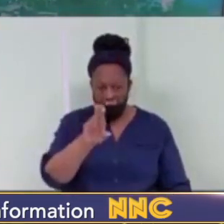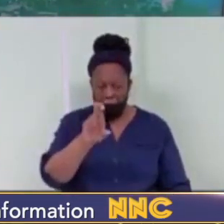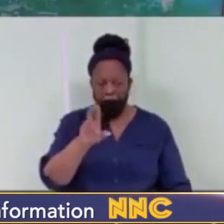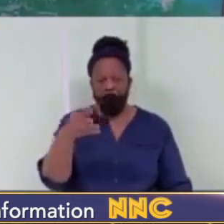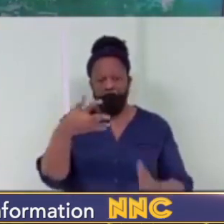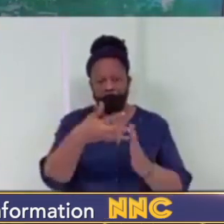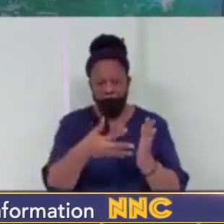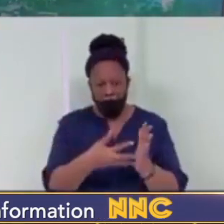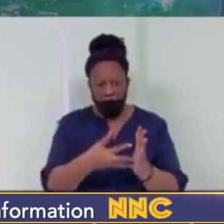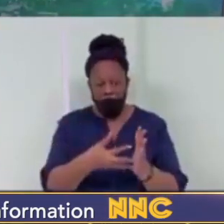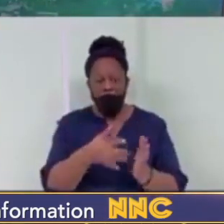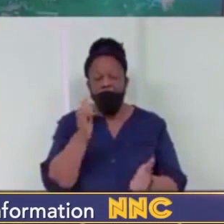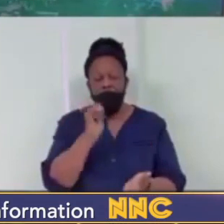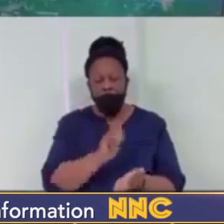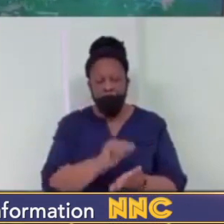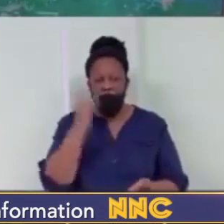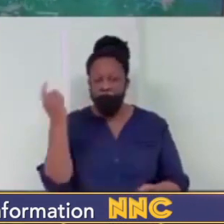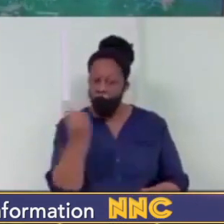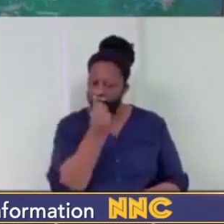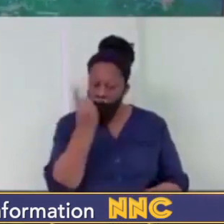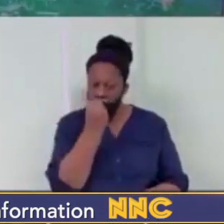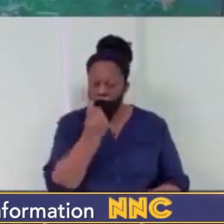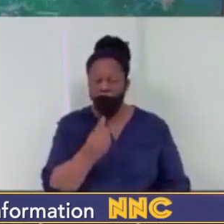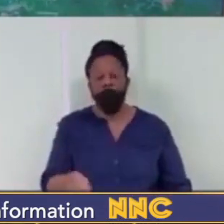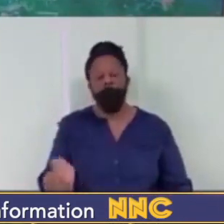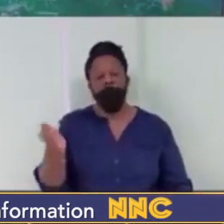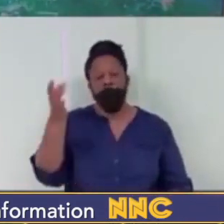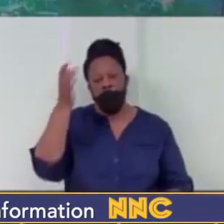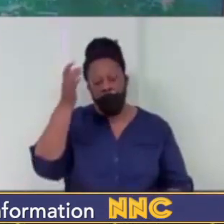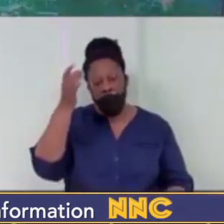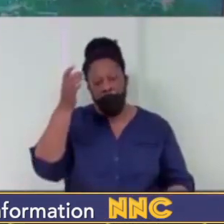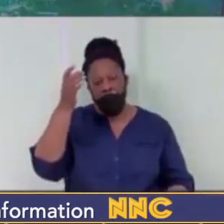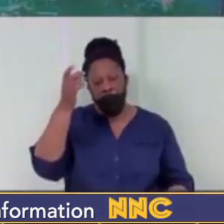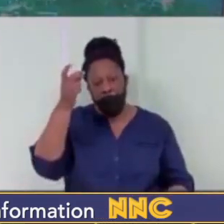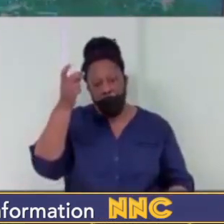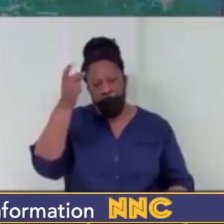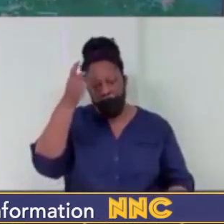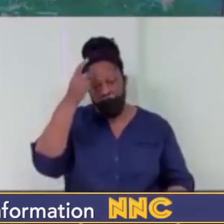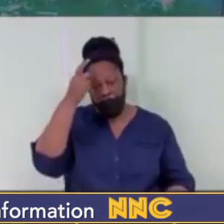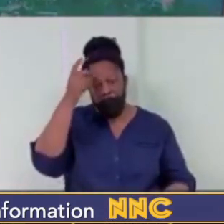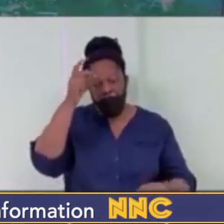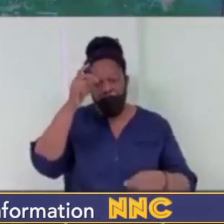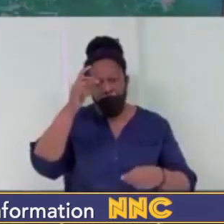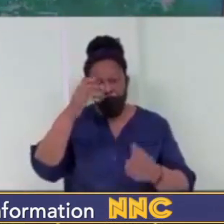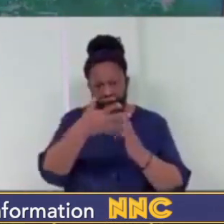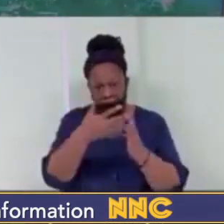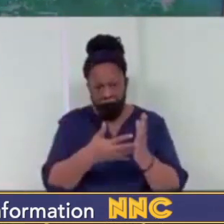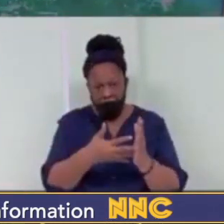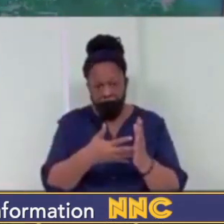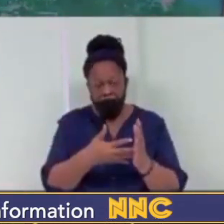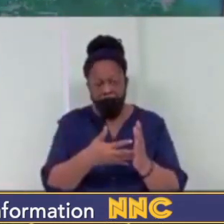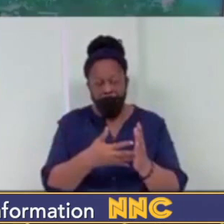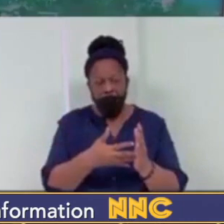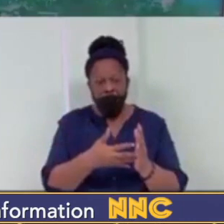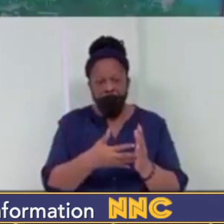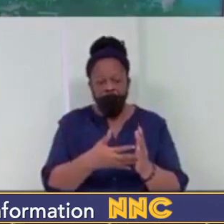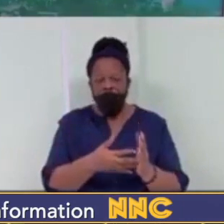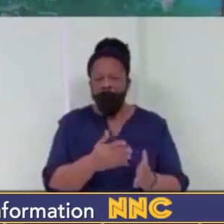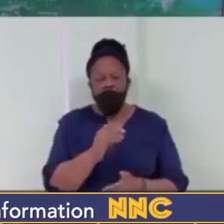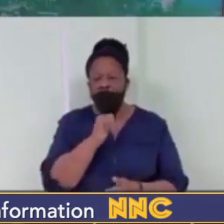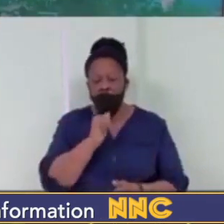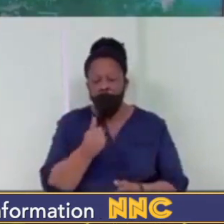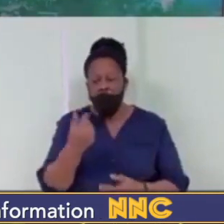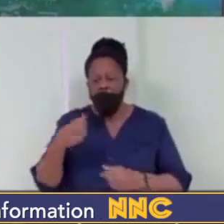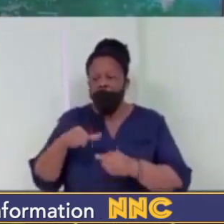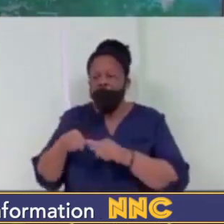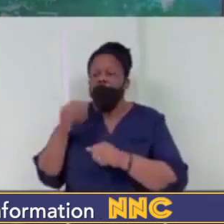Please ensure that there are persons who are doing home kit testing and uploading these home kit testing. Those will not be accepted. He